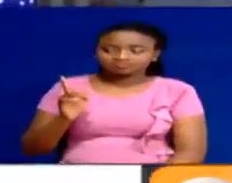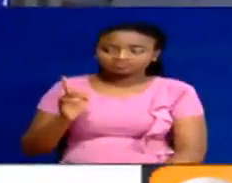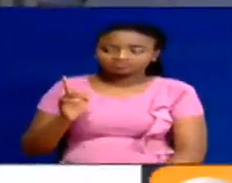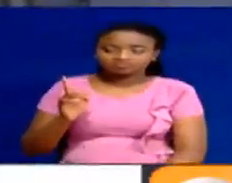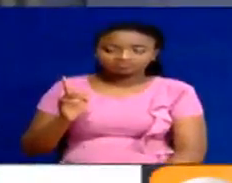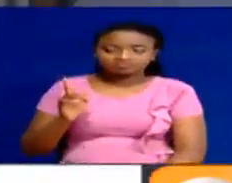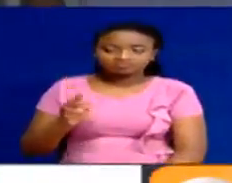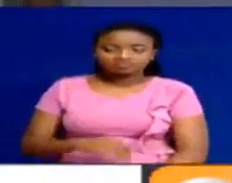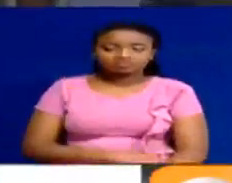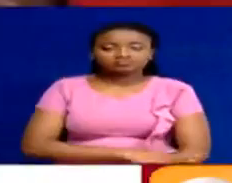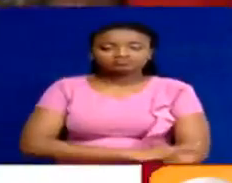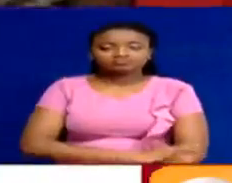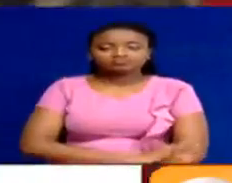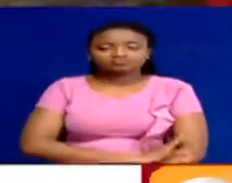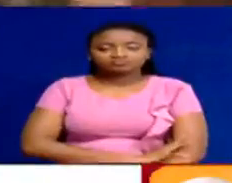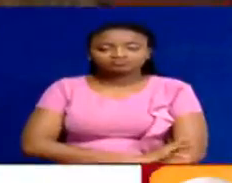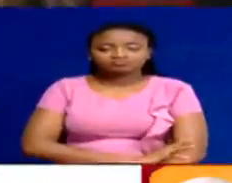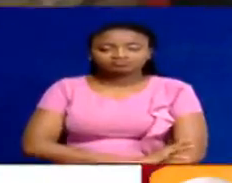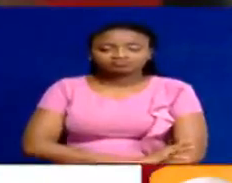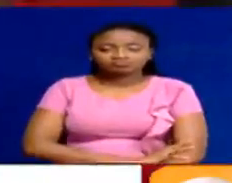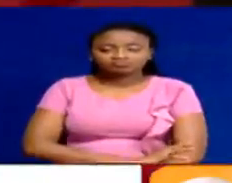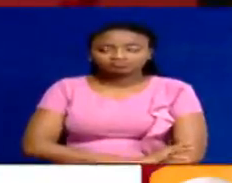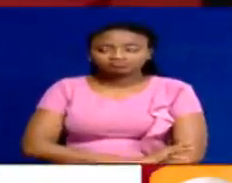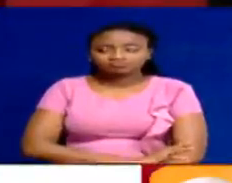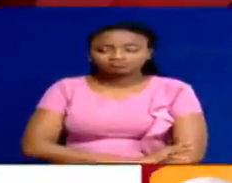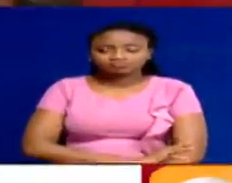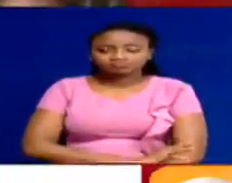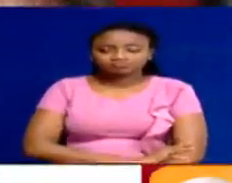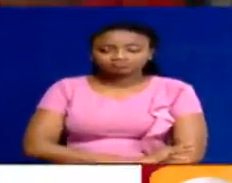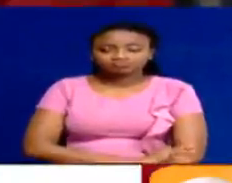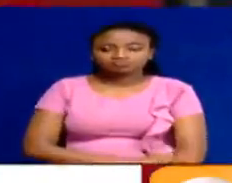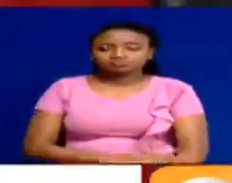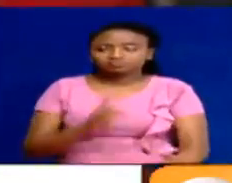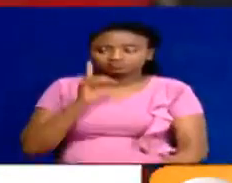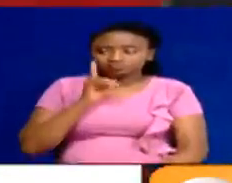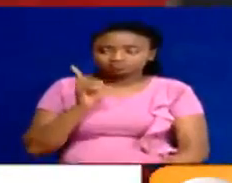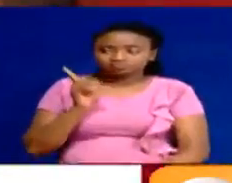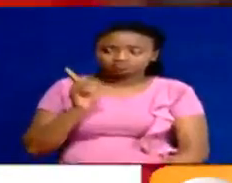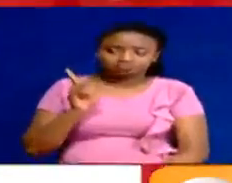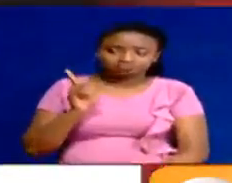So these ones now you have to cut into small pieces.